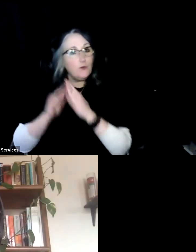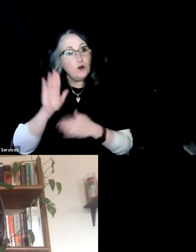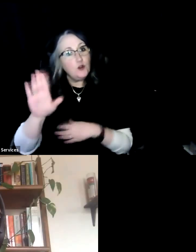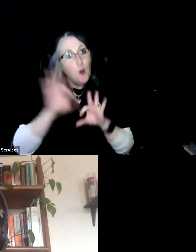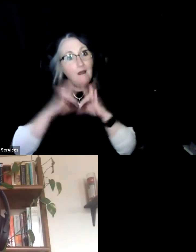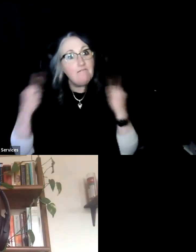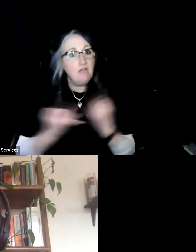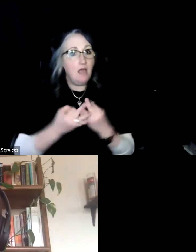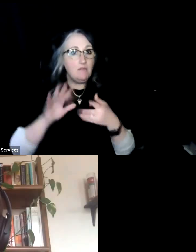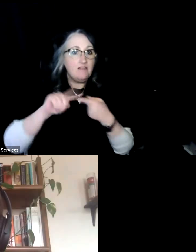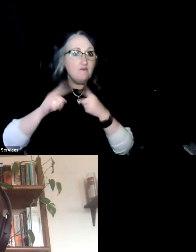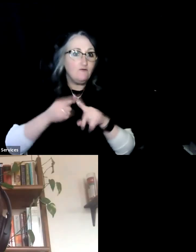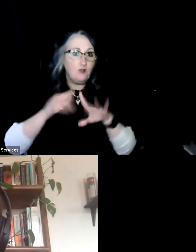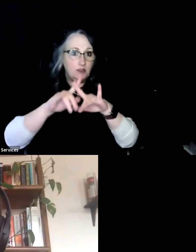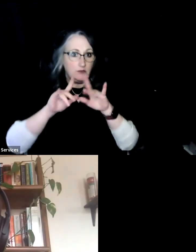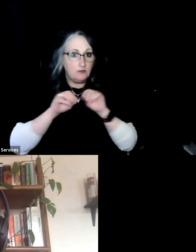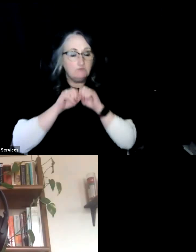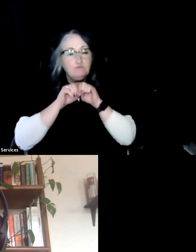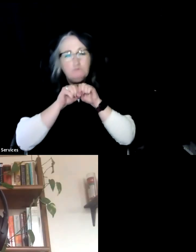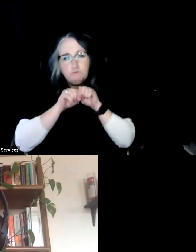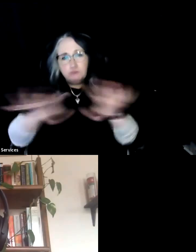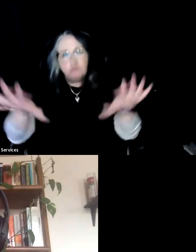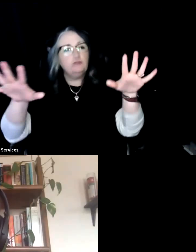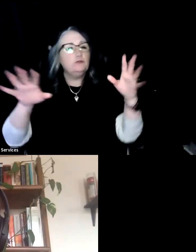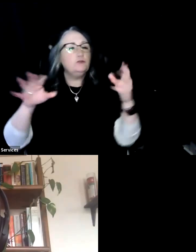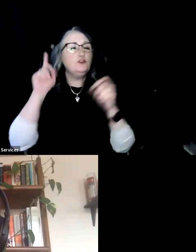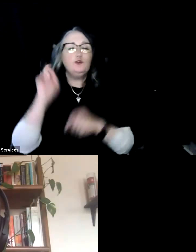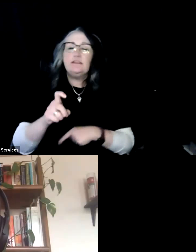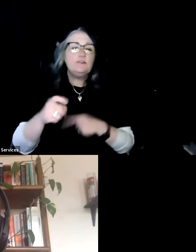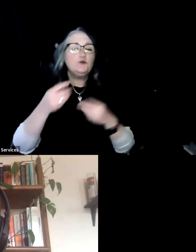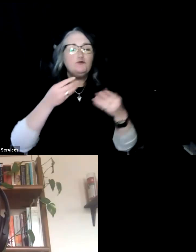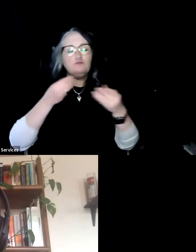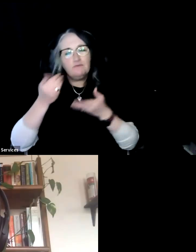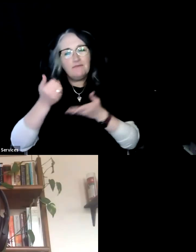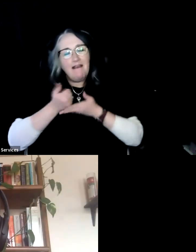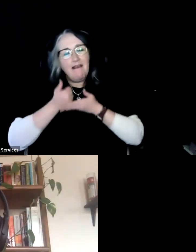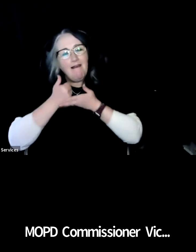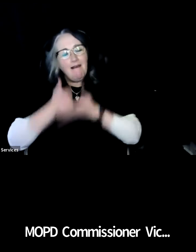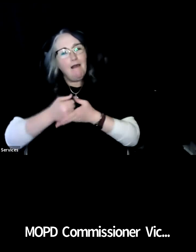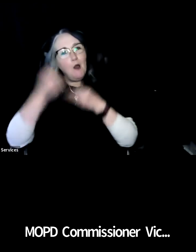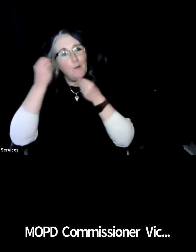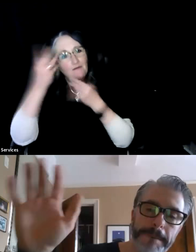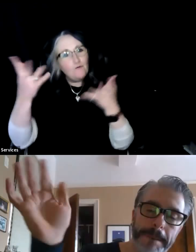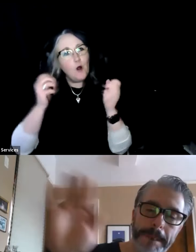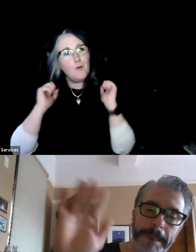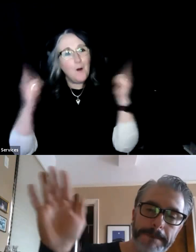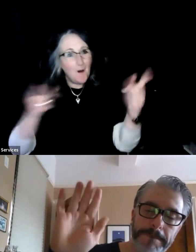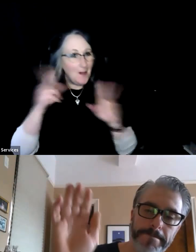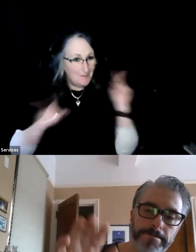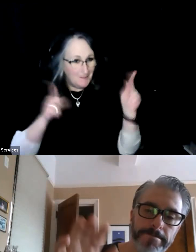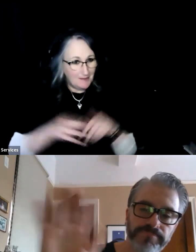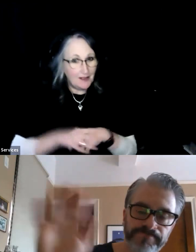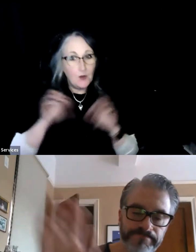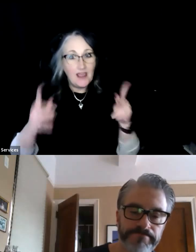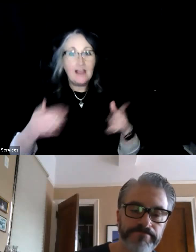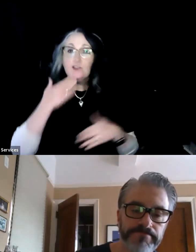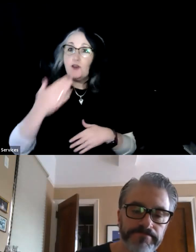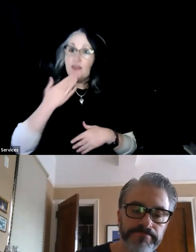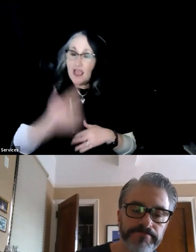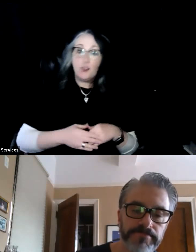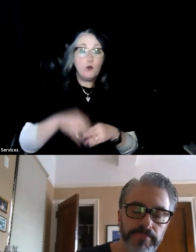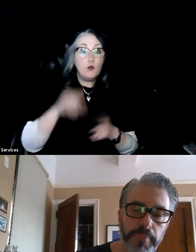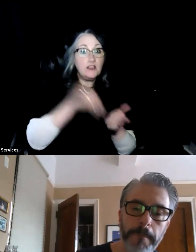out. But thank you all so much for joining us, and I hope everyone has a wonderful weekend. Dr. Ige or Commissioner Calise, anything